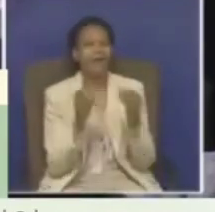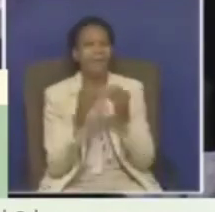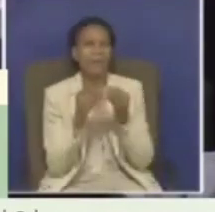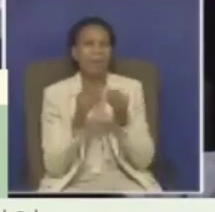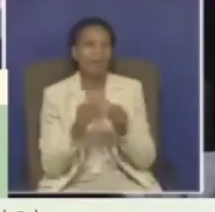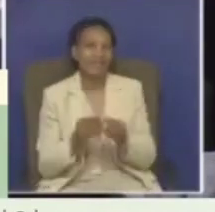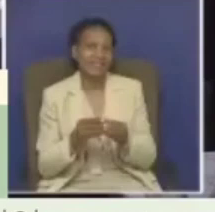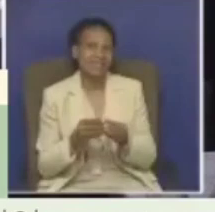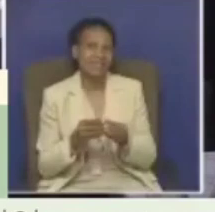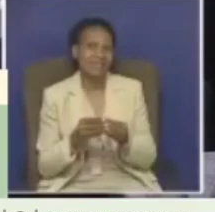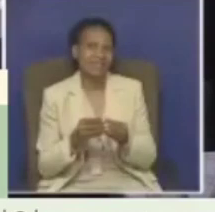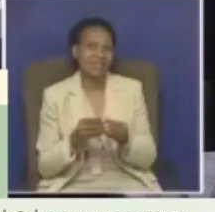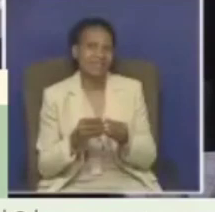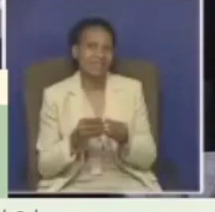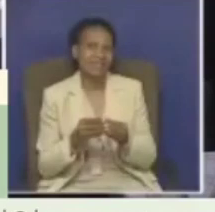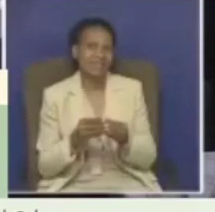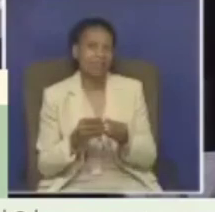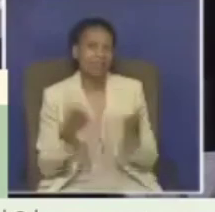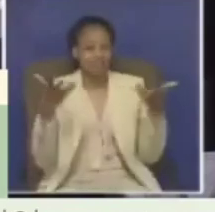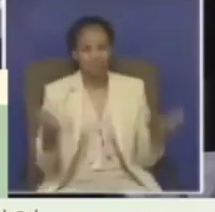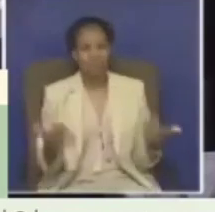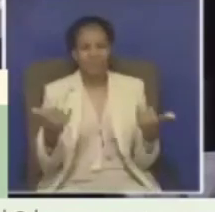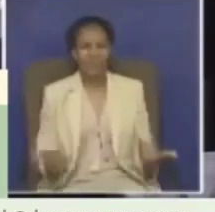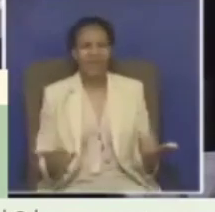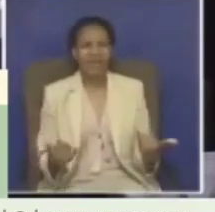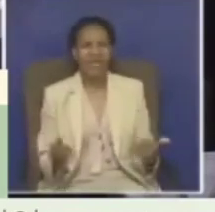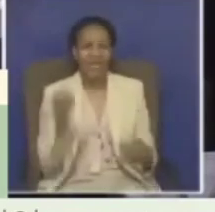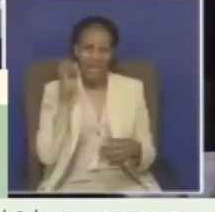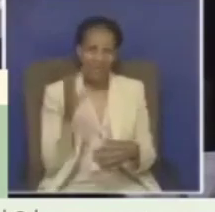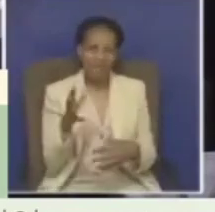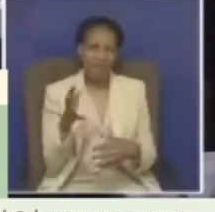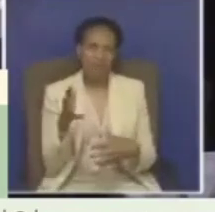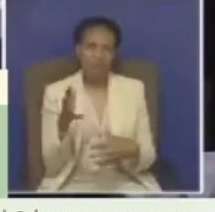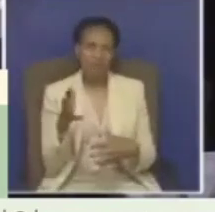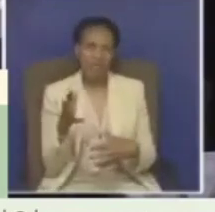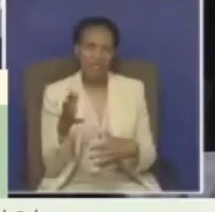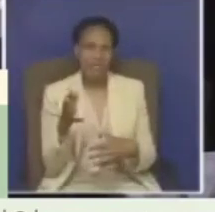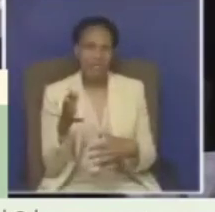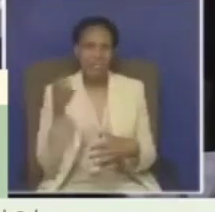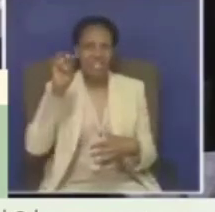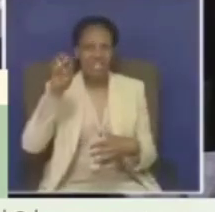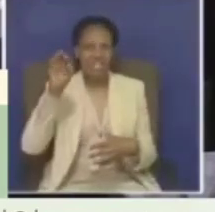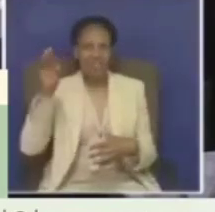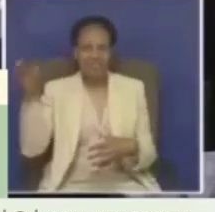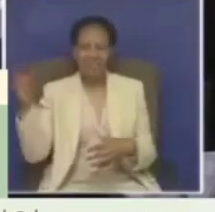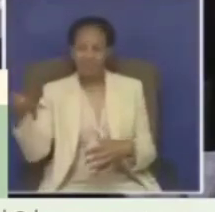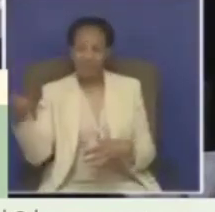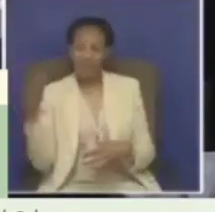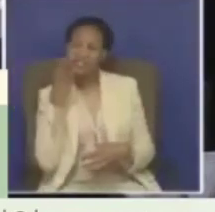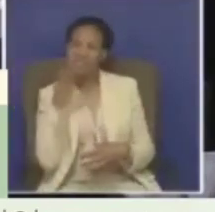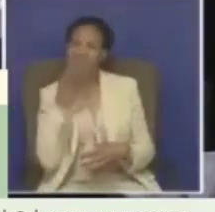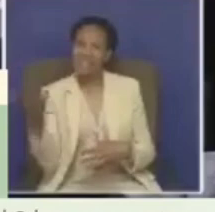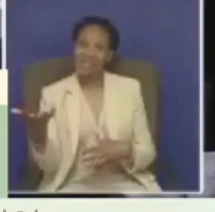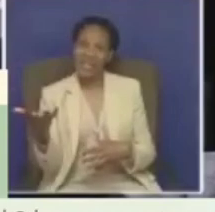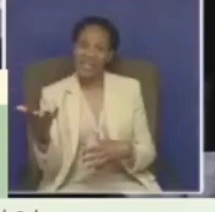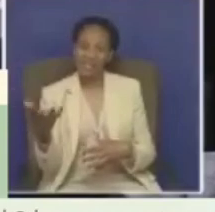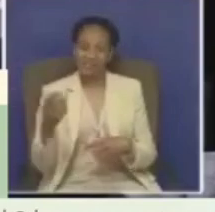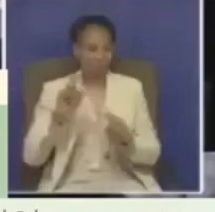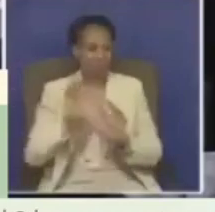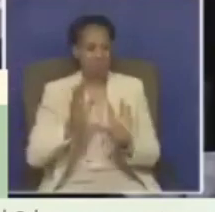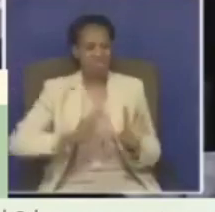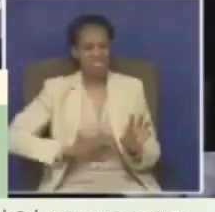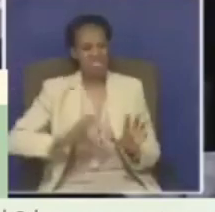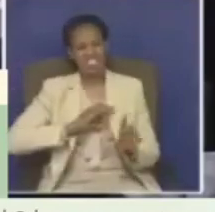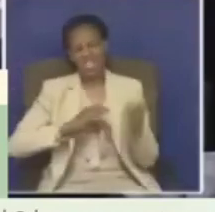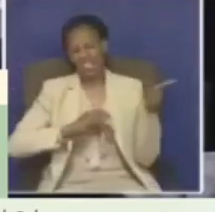numbers as they exist in the committee. So now, if the EFF says we do not have confidence in the